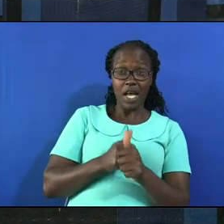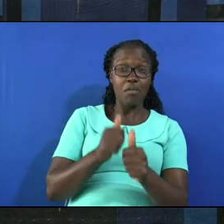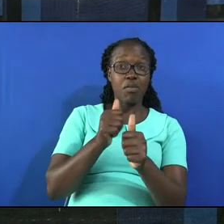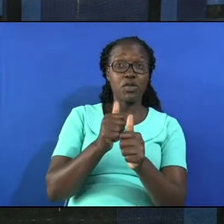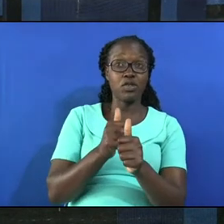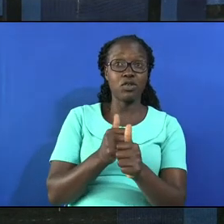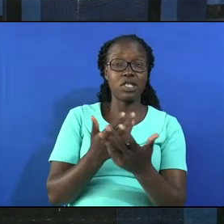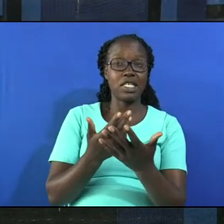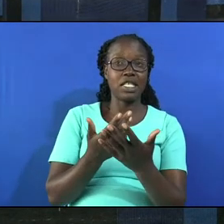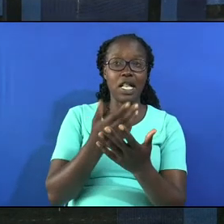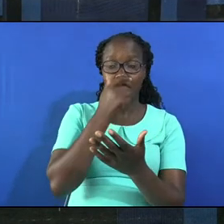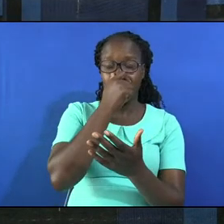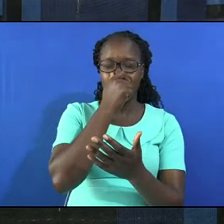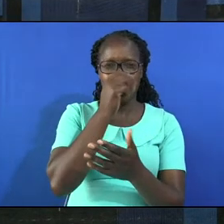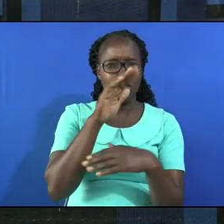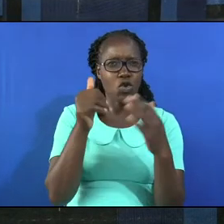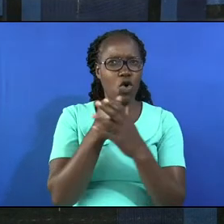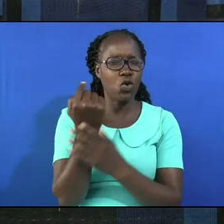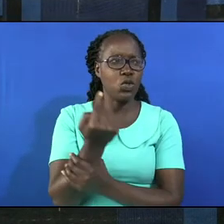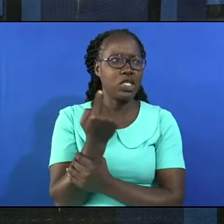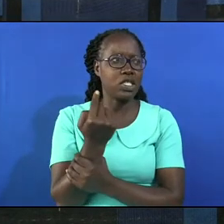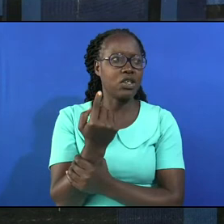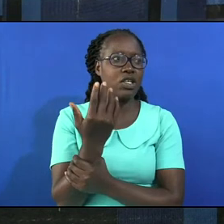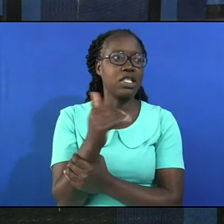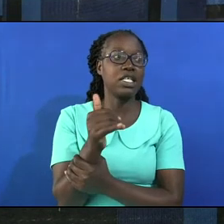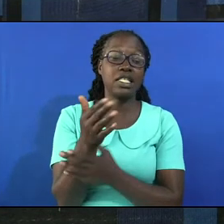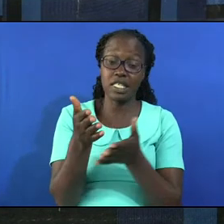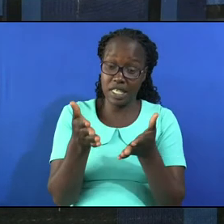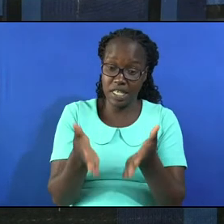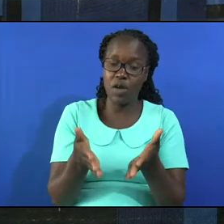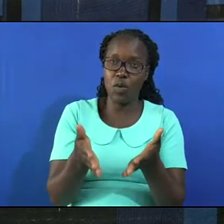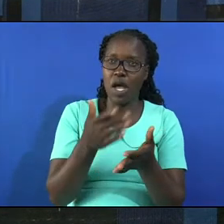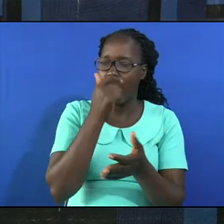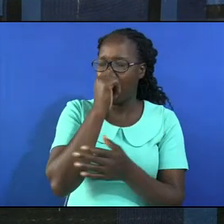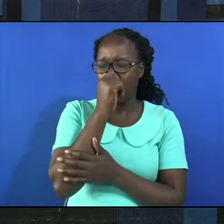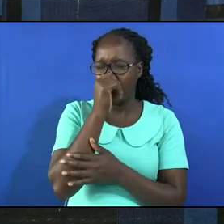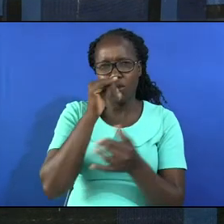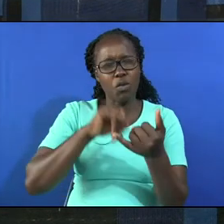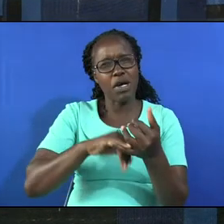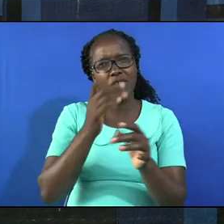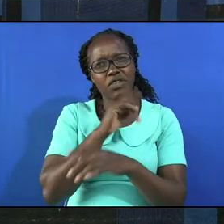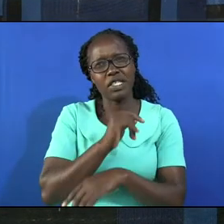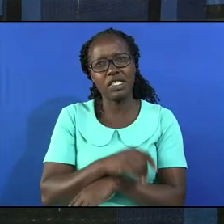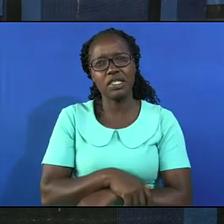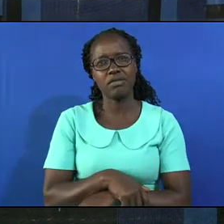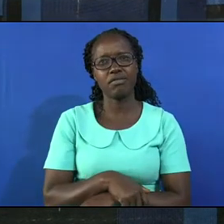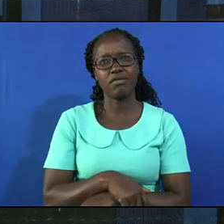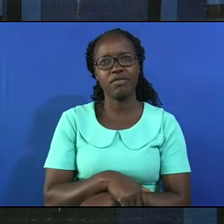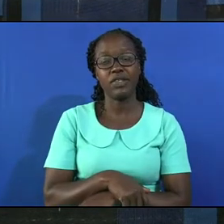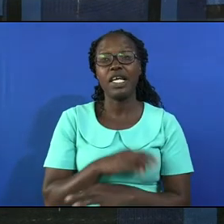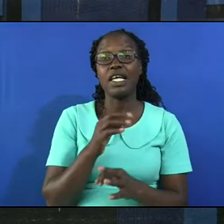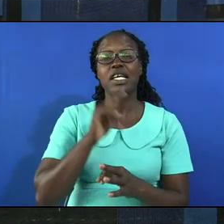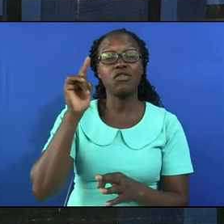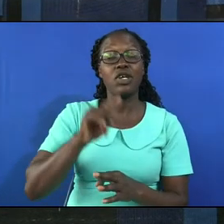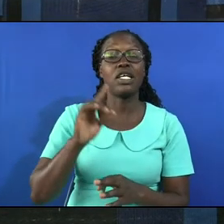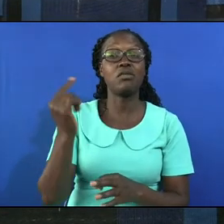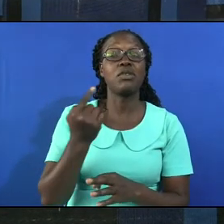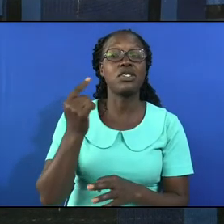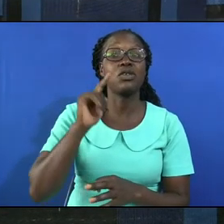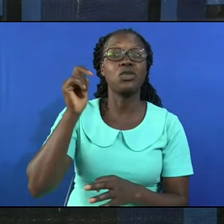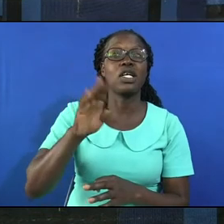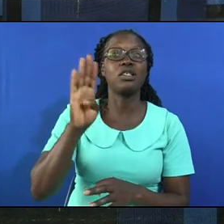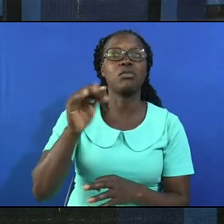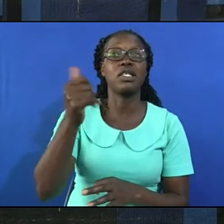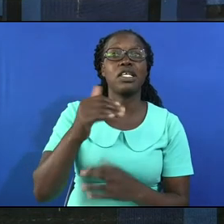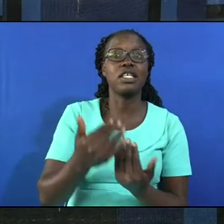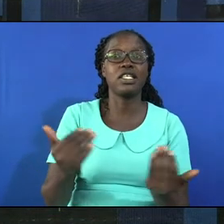Apostle Paul wishes that we were all single. Yet here we are wishing we were married. If you can't be single, you can't